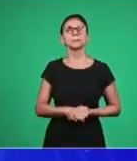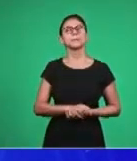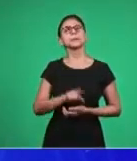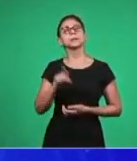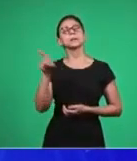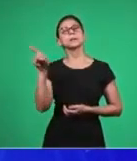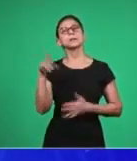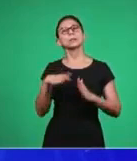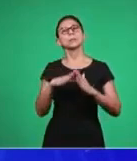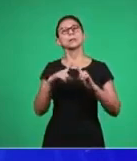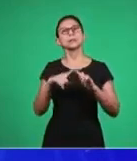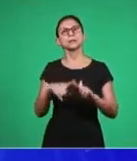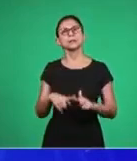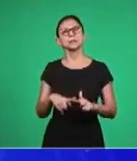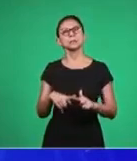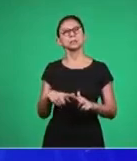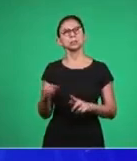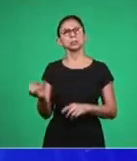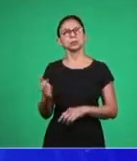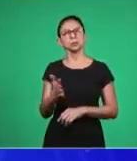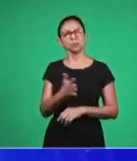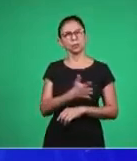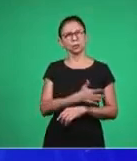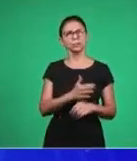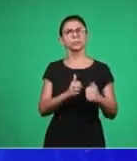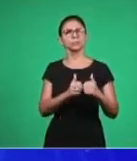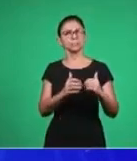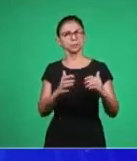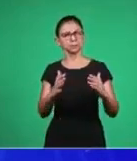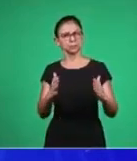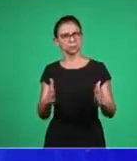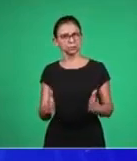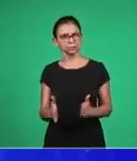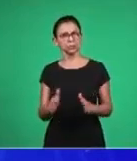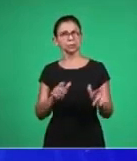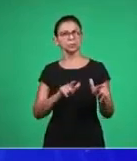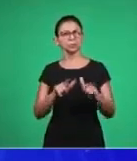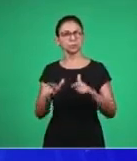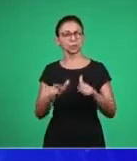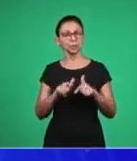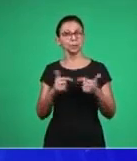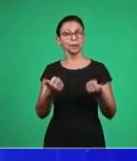There was a visit there from a new church in that place.